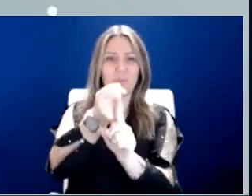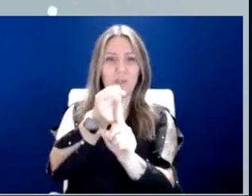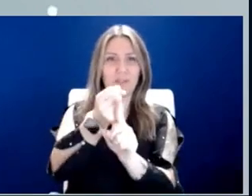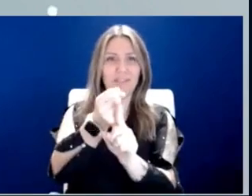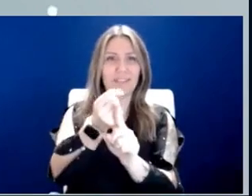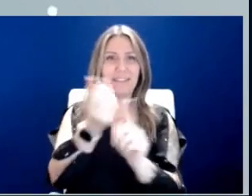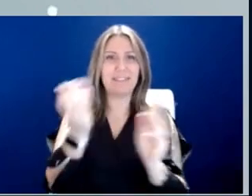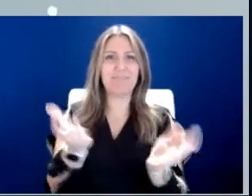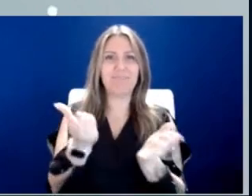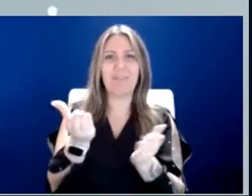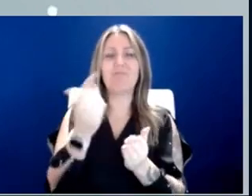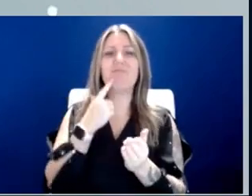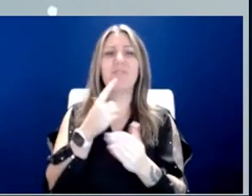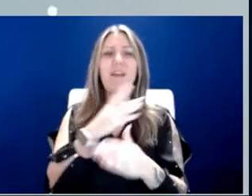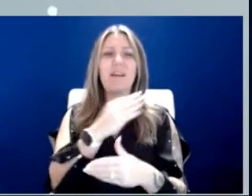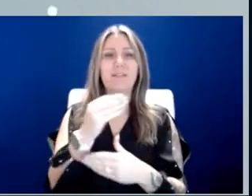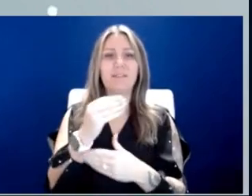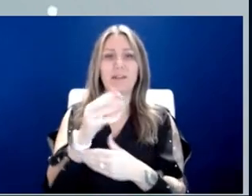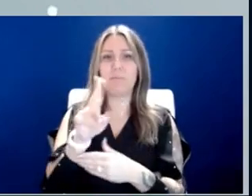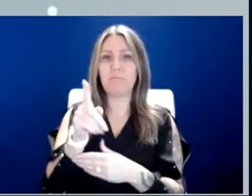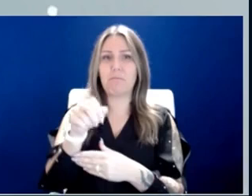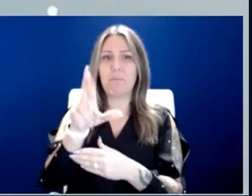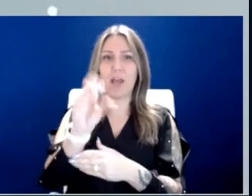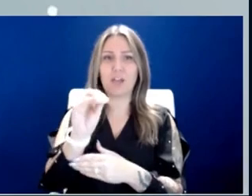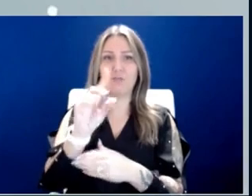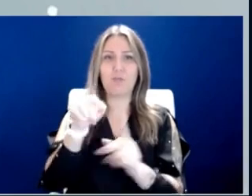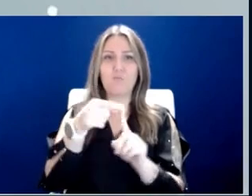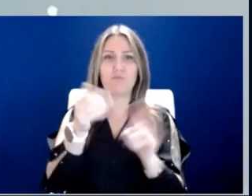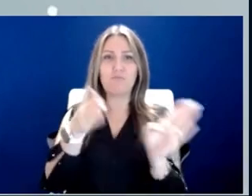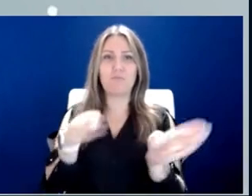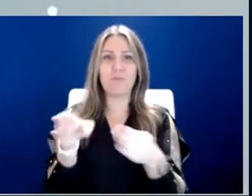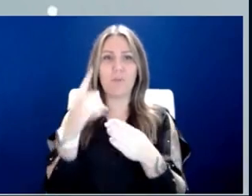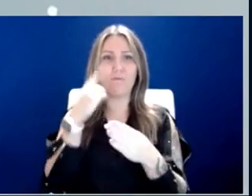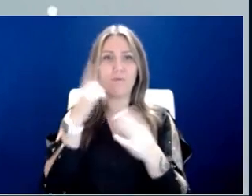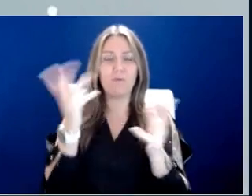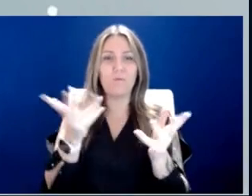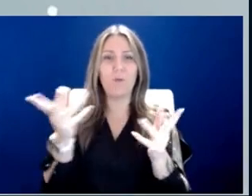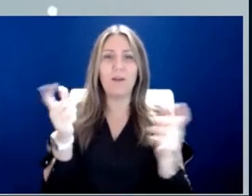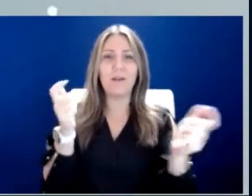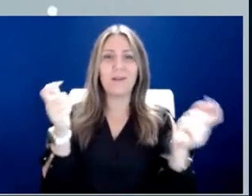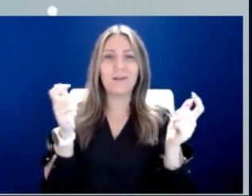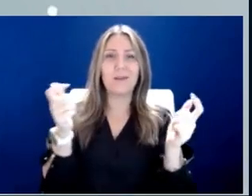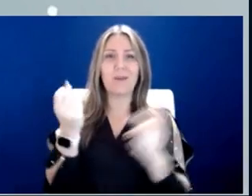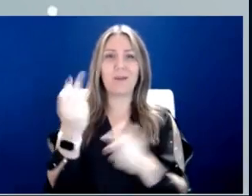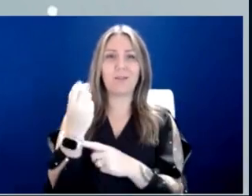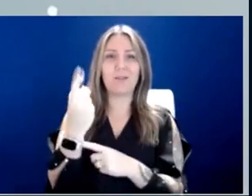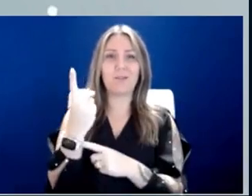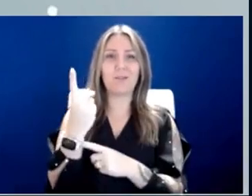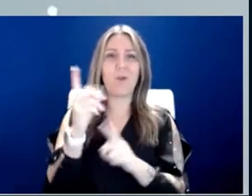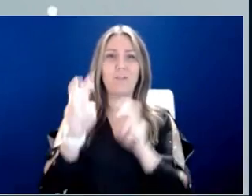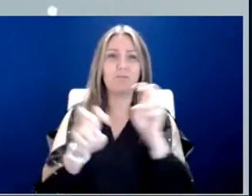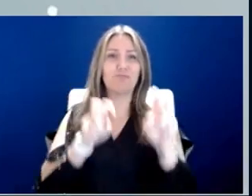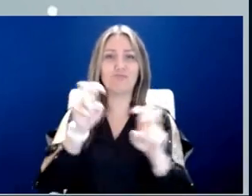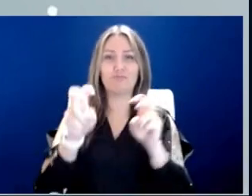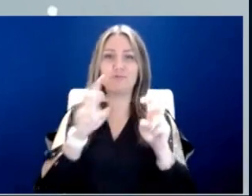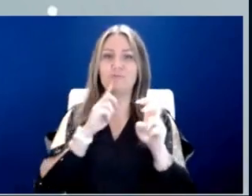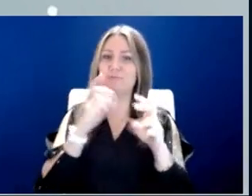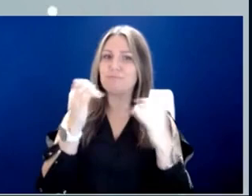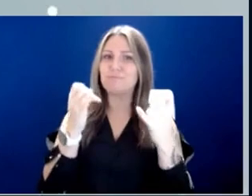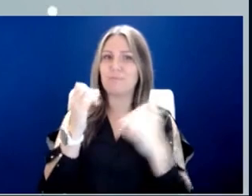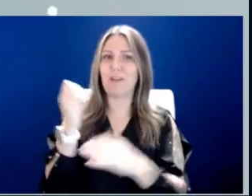Big 12 tournament. Plus, we're going to take your questions related to getting your kids back to the courts, back to the fields